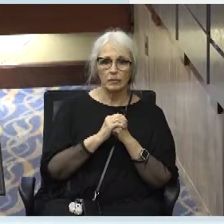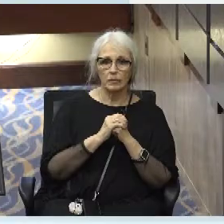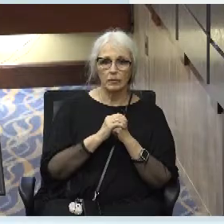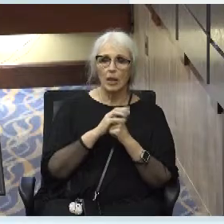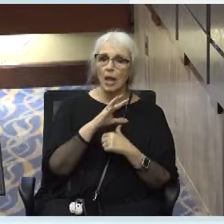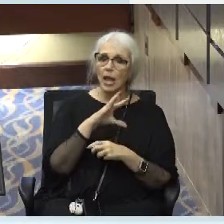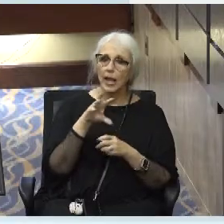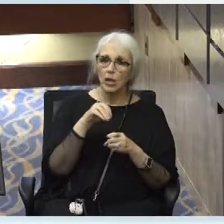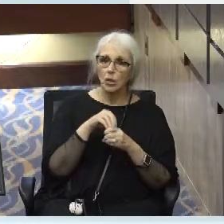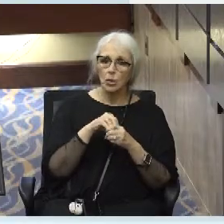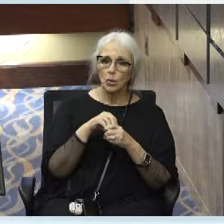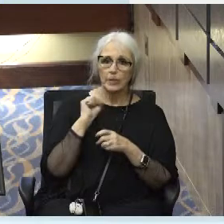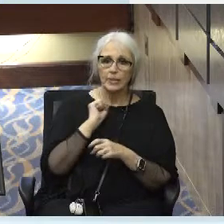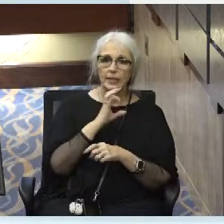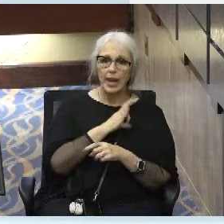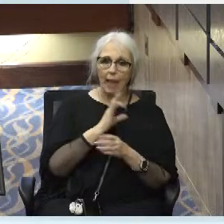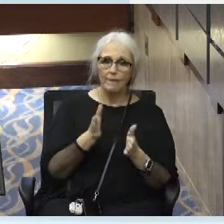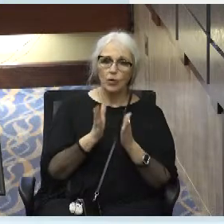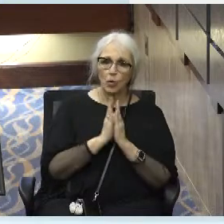Including staff requests,